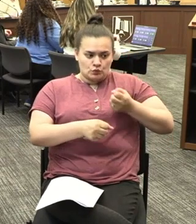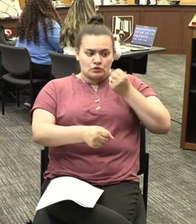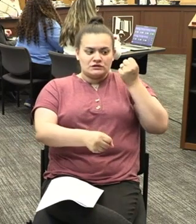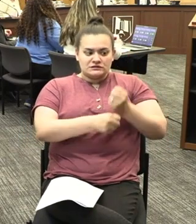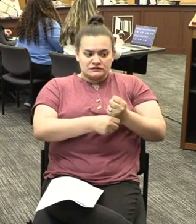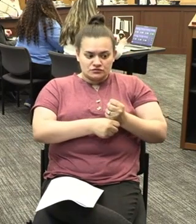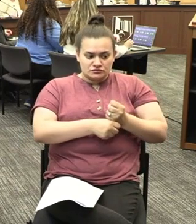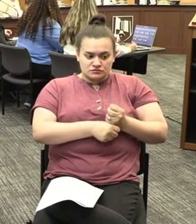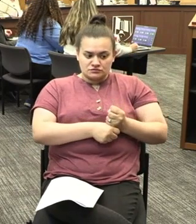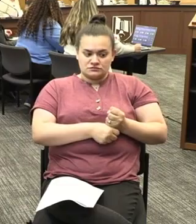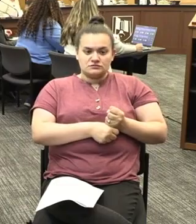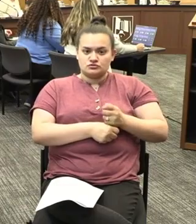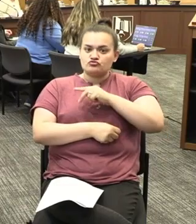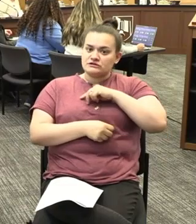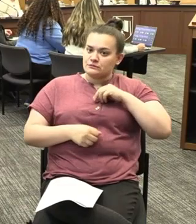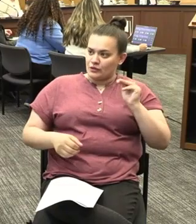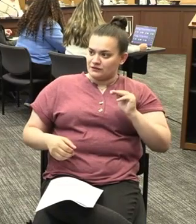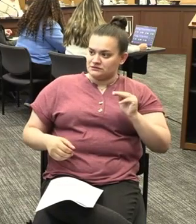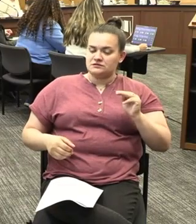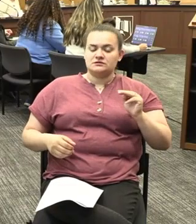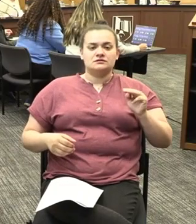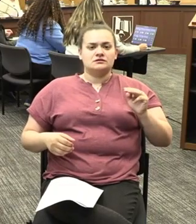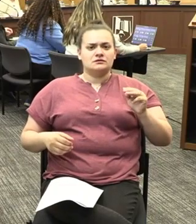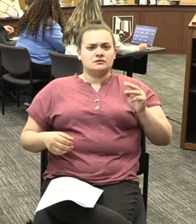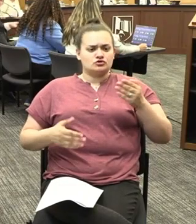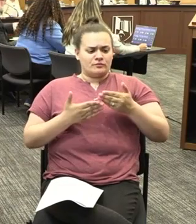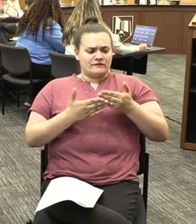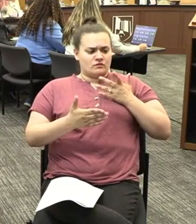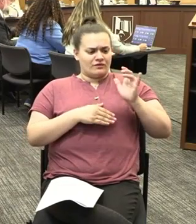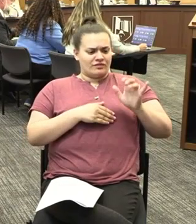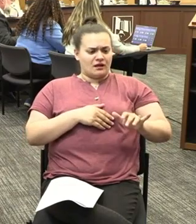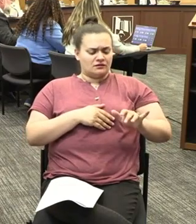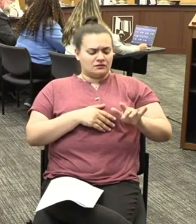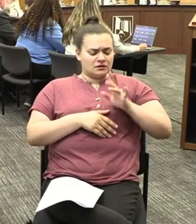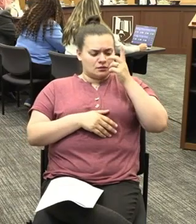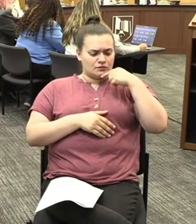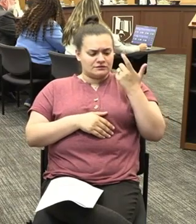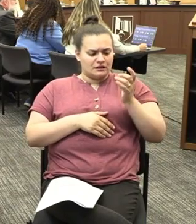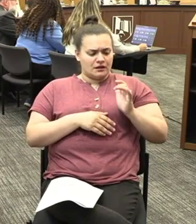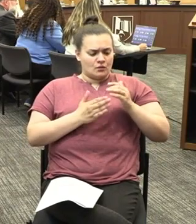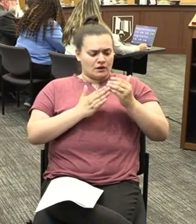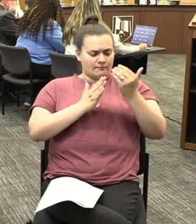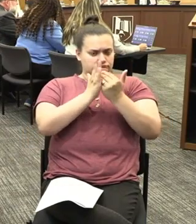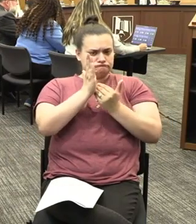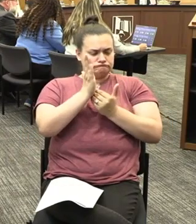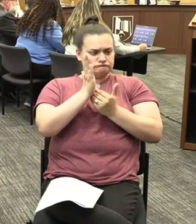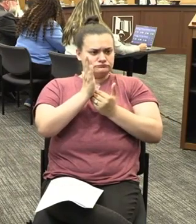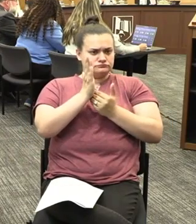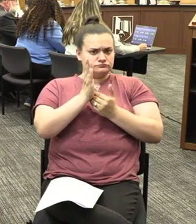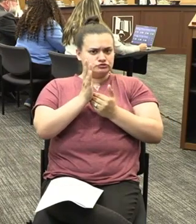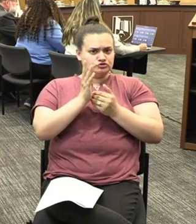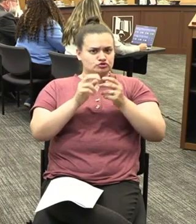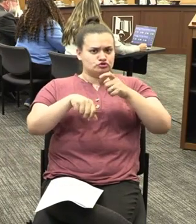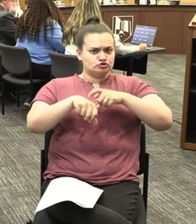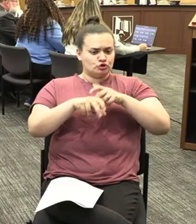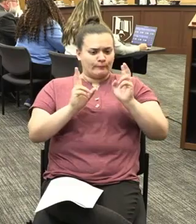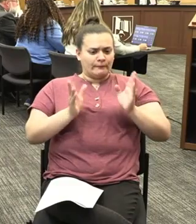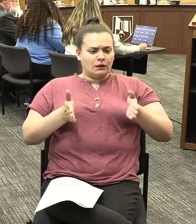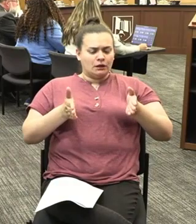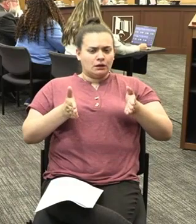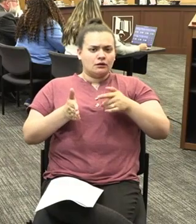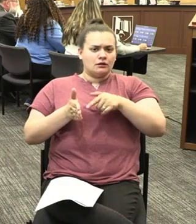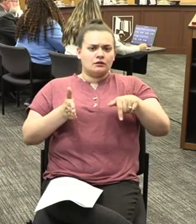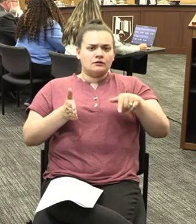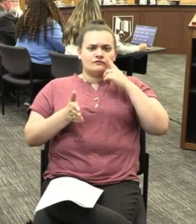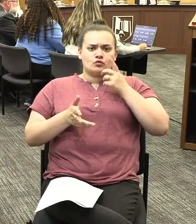It's Okay. for 2 years, Trustee Morales. Okay, because prior to that, it looks like when it lists at the bottom, Mhm. term for